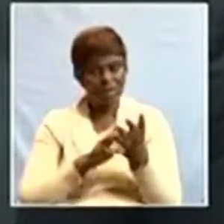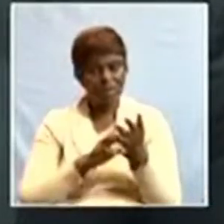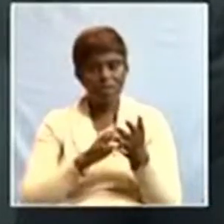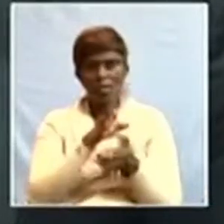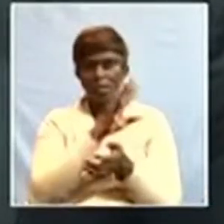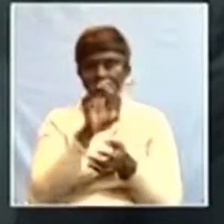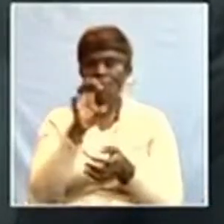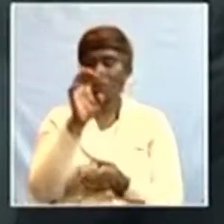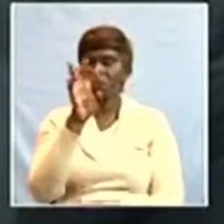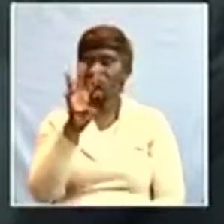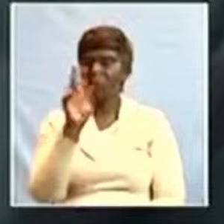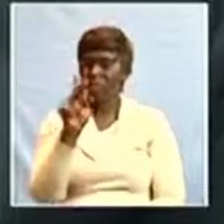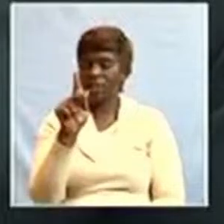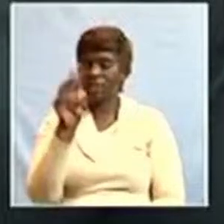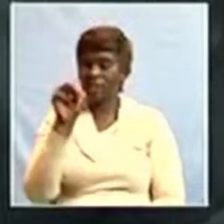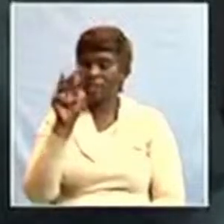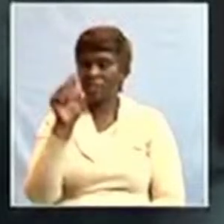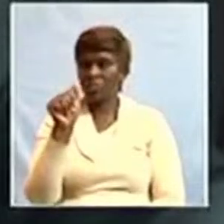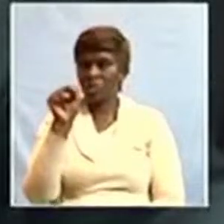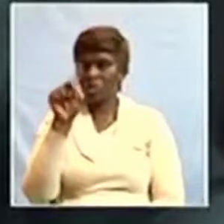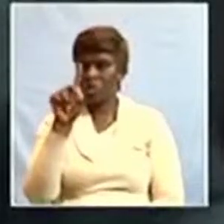161,404 kwacha, Mwandi